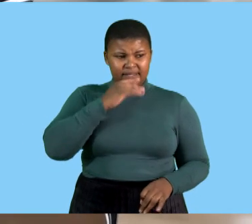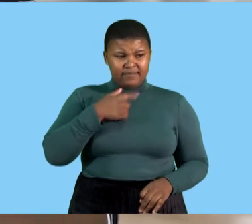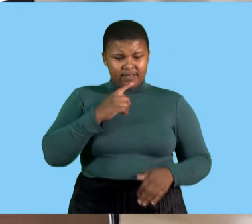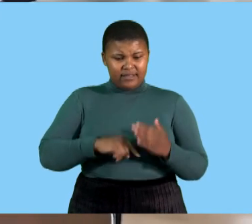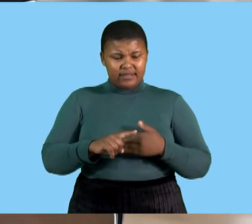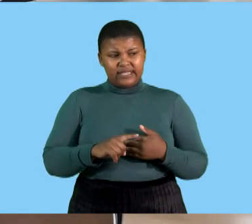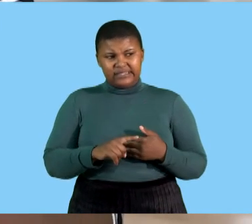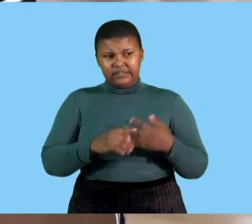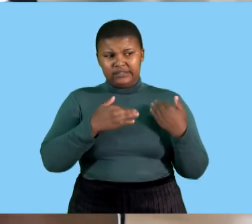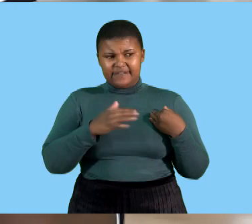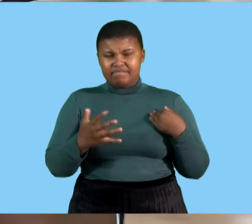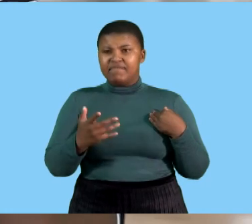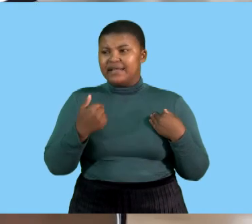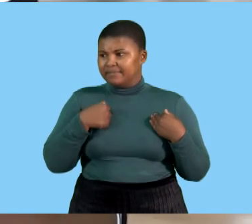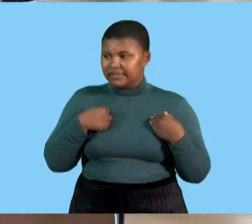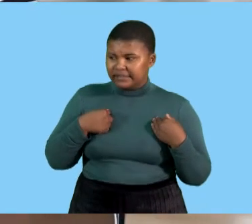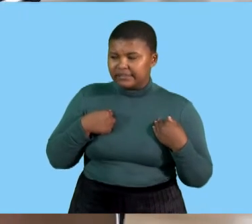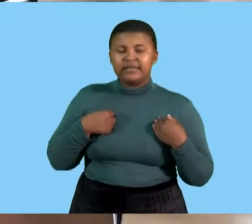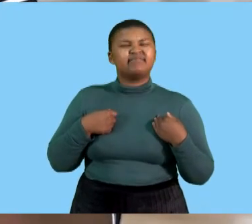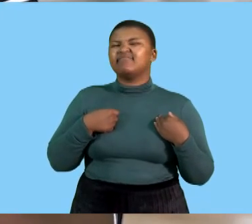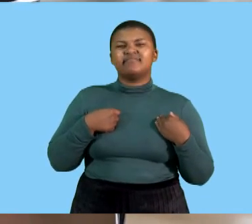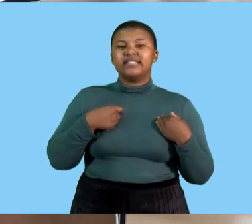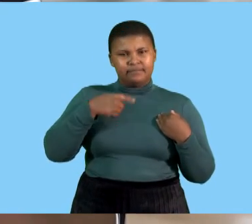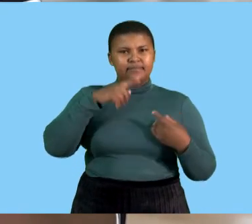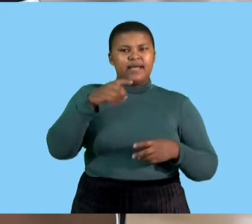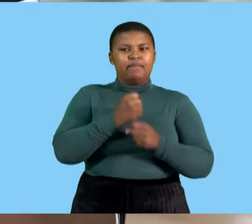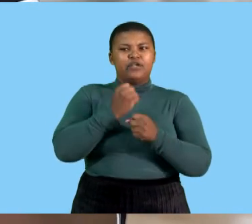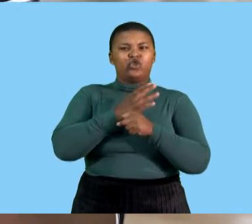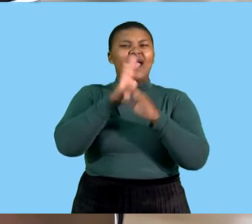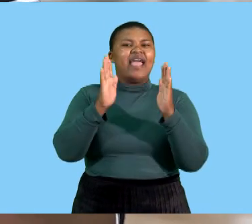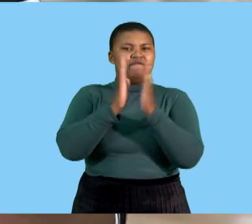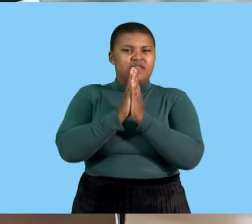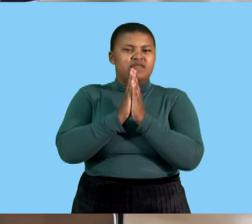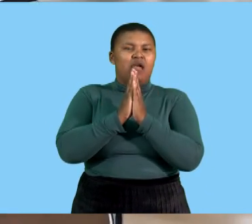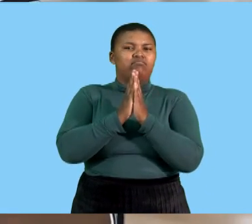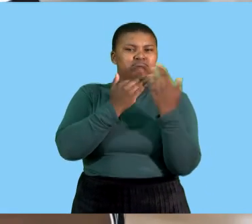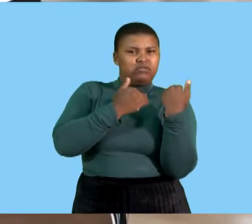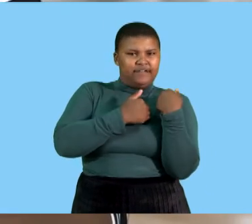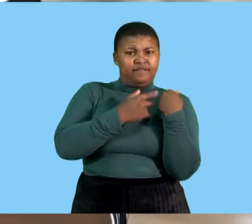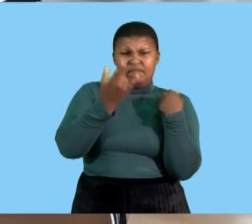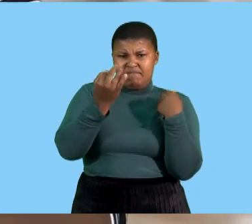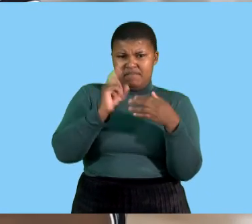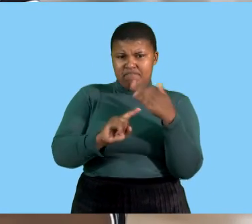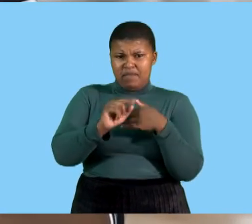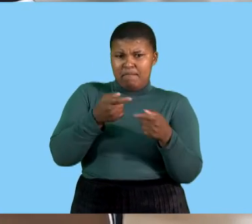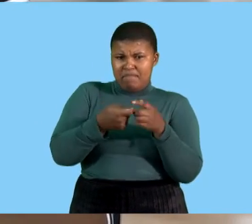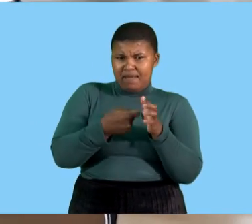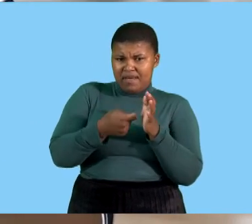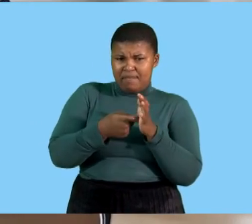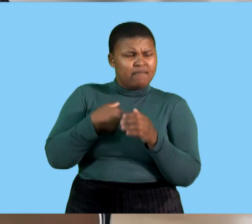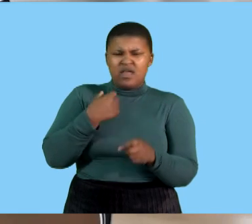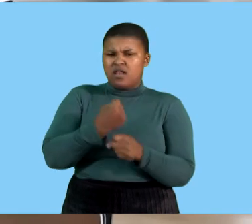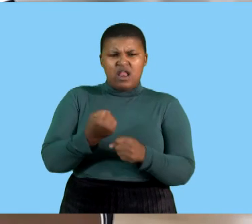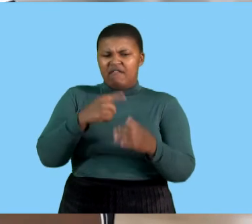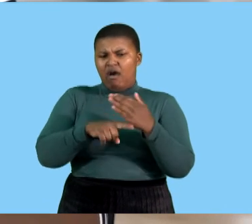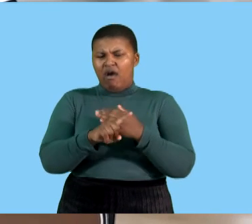mean, I'm visiting or I'm coming to buy, so I have money. So if I'm not safe, then I wouldn't want to come and support